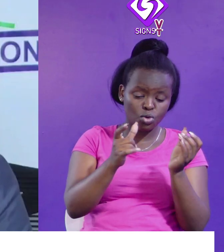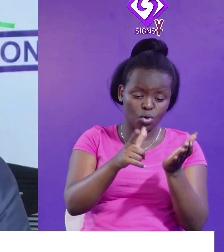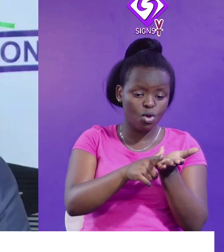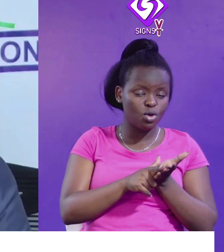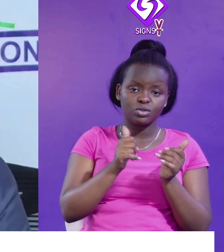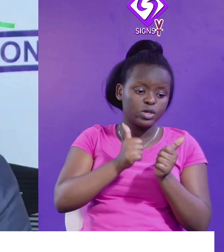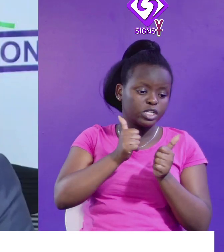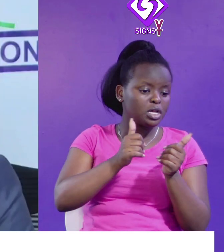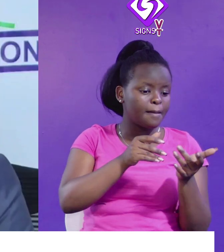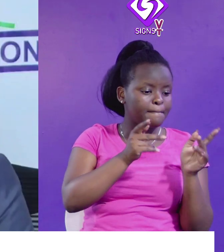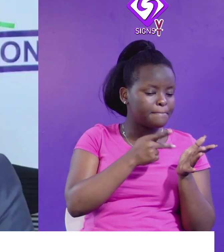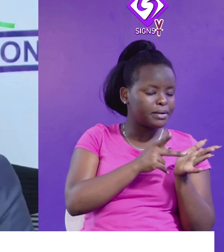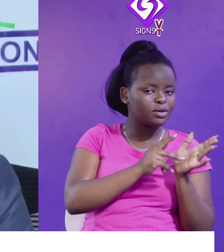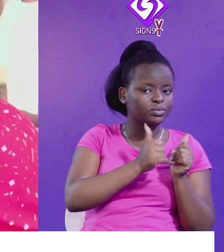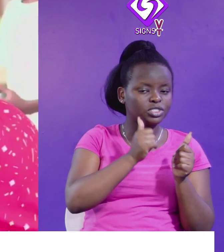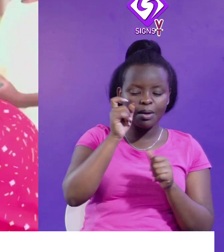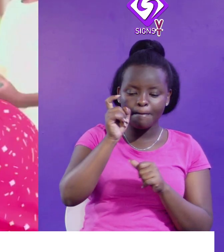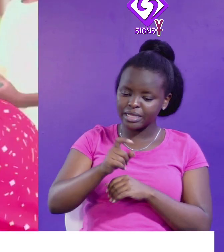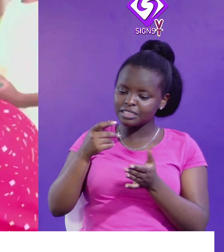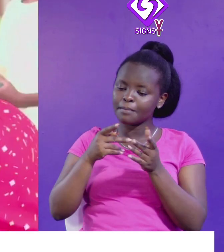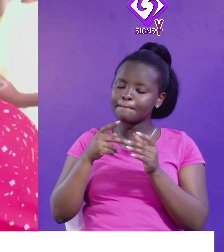clear our debts. We are not going back to class.